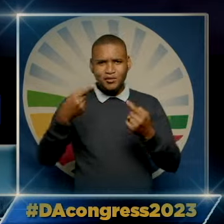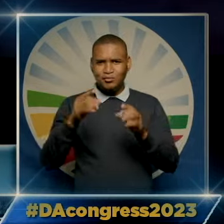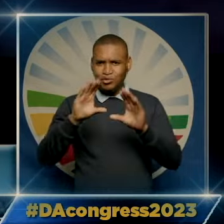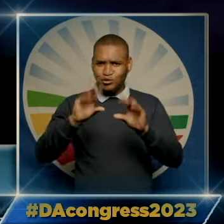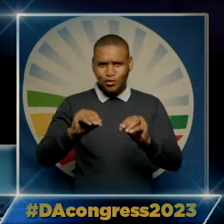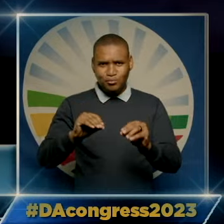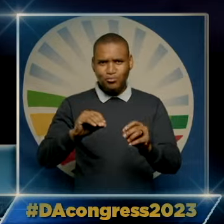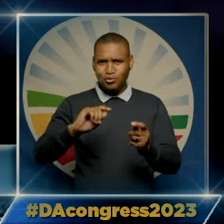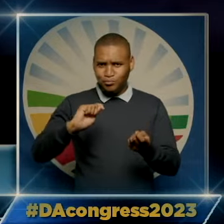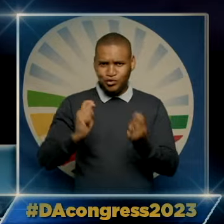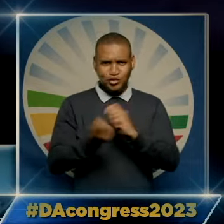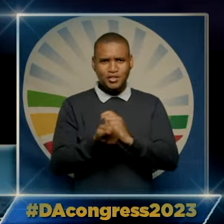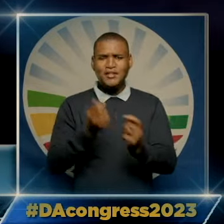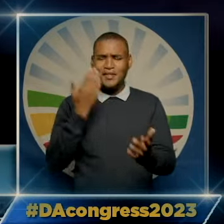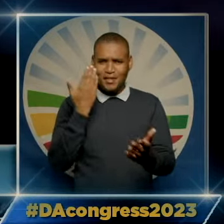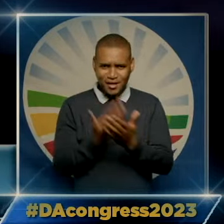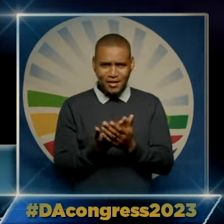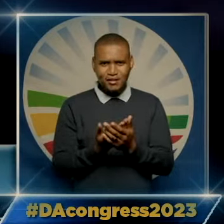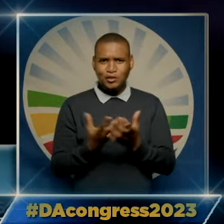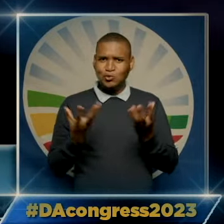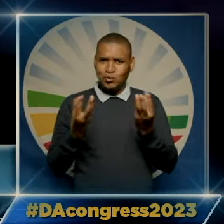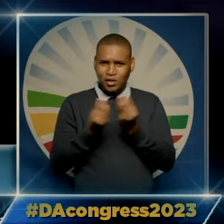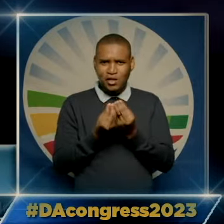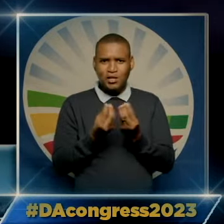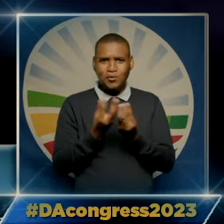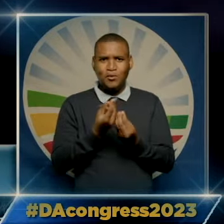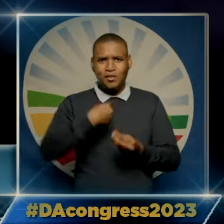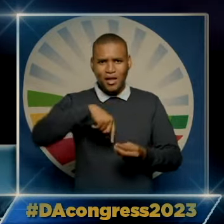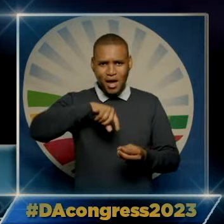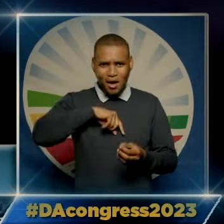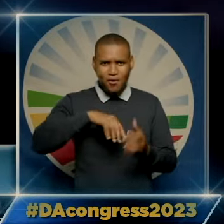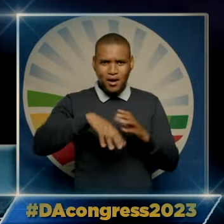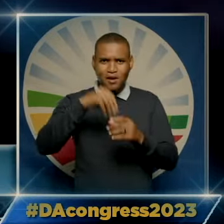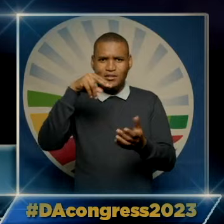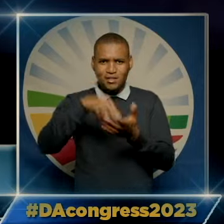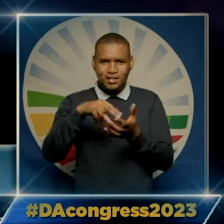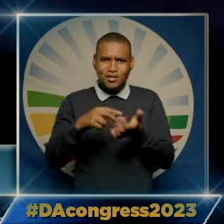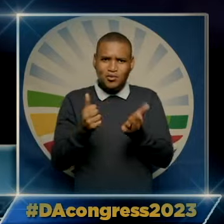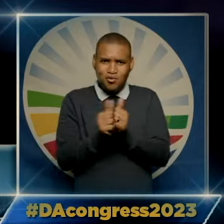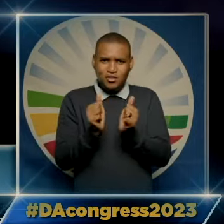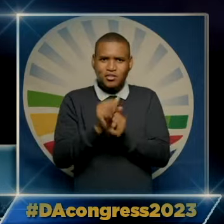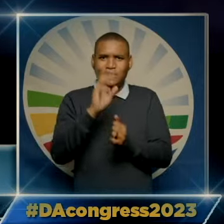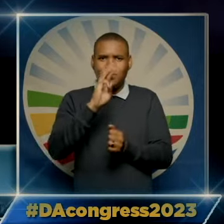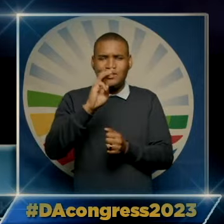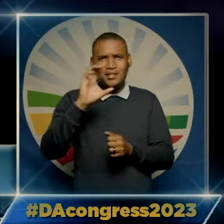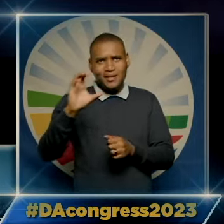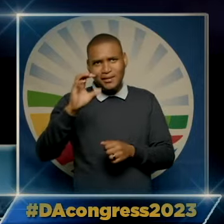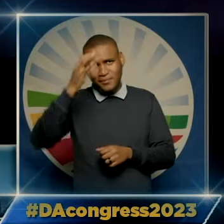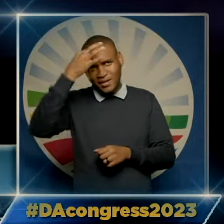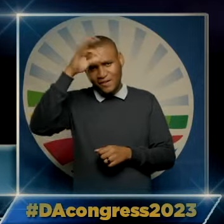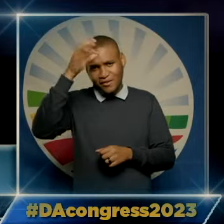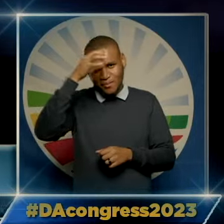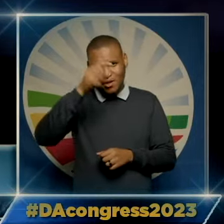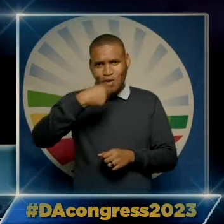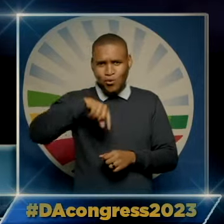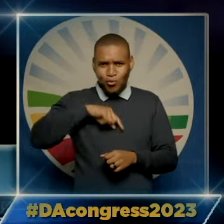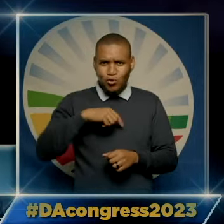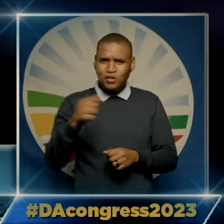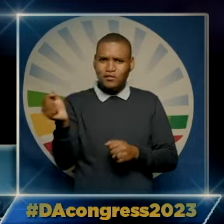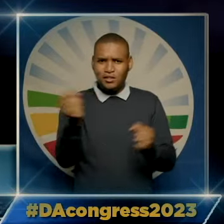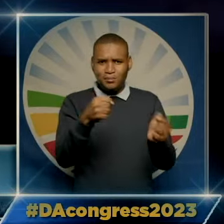can. Hand in hand with our outstanding colleagues in the Western Cape government, we've deployed more